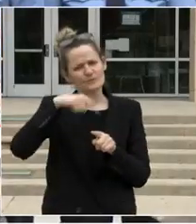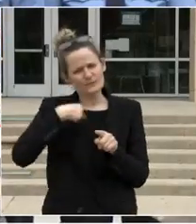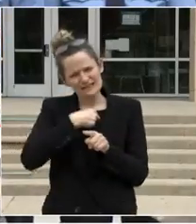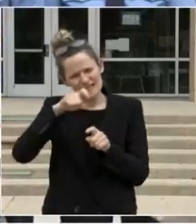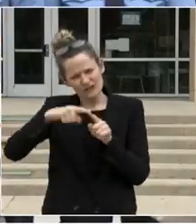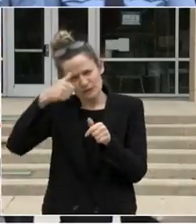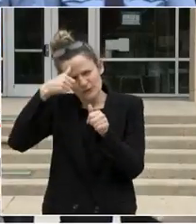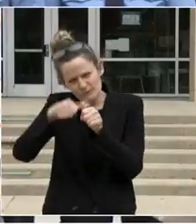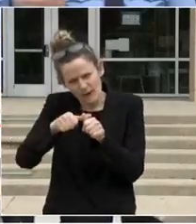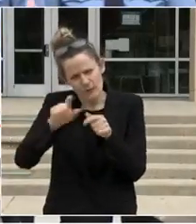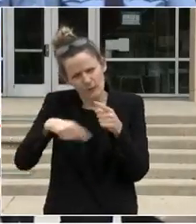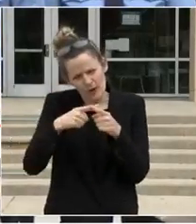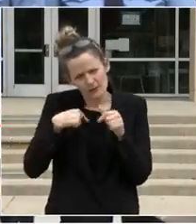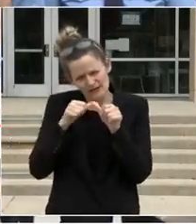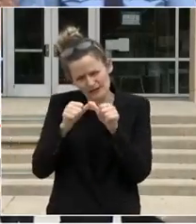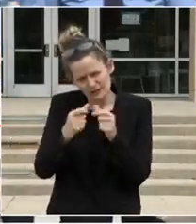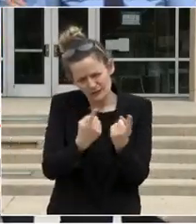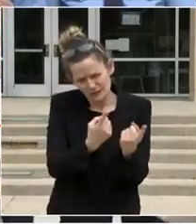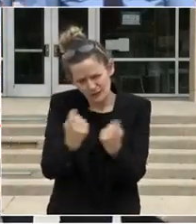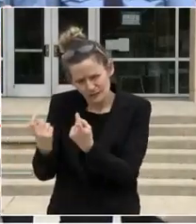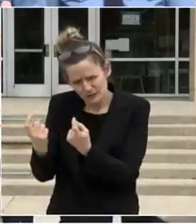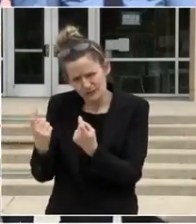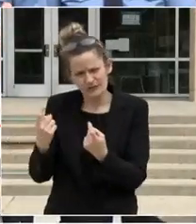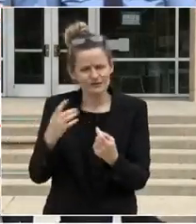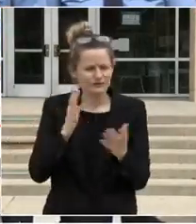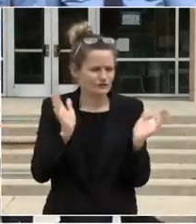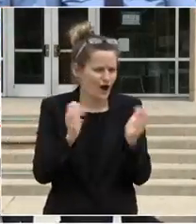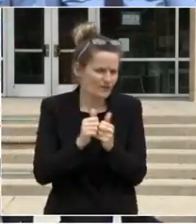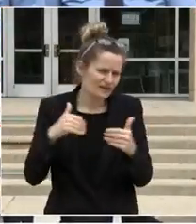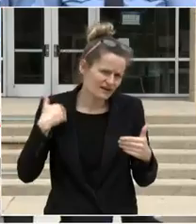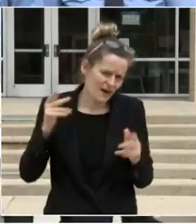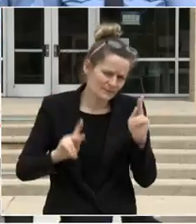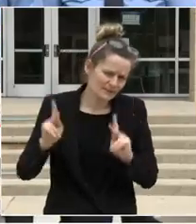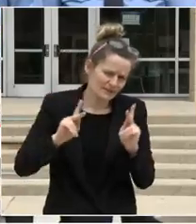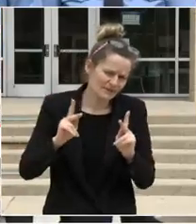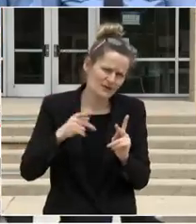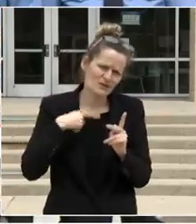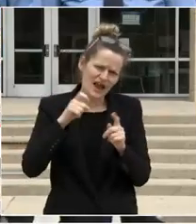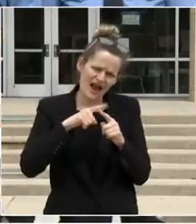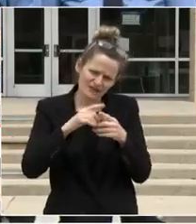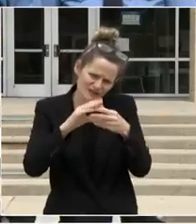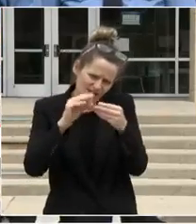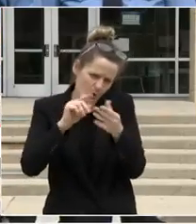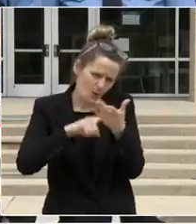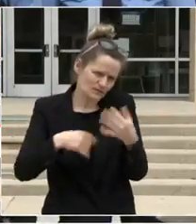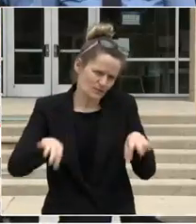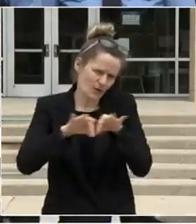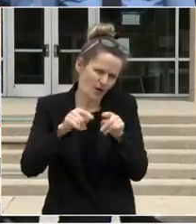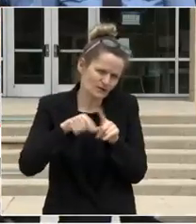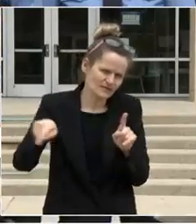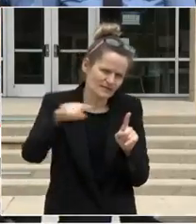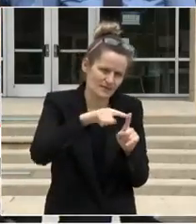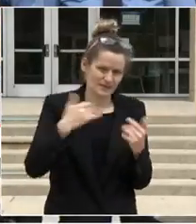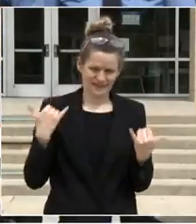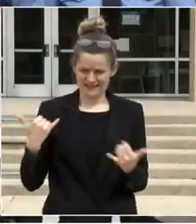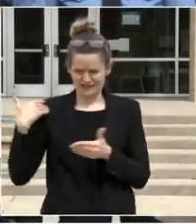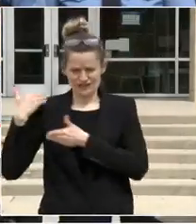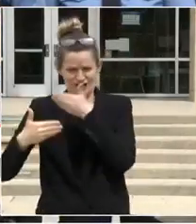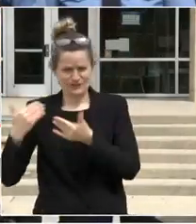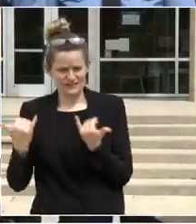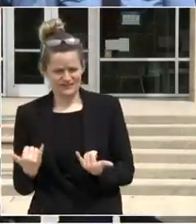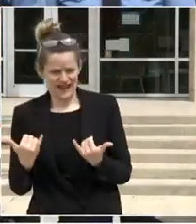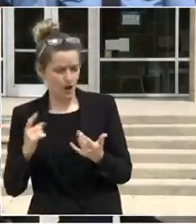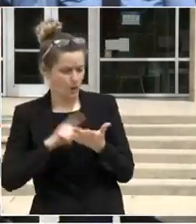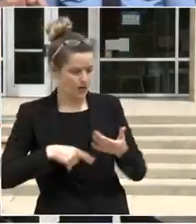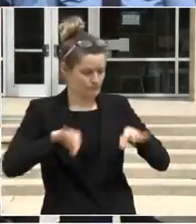to our young people about what are the things that are important to them, right? Because this generation, the things that were important when my generation came on, it was all